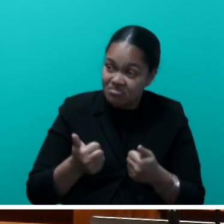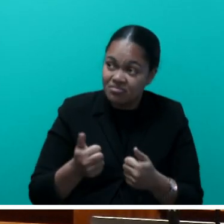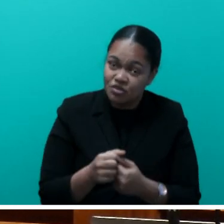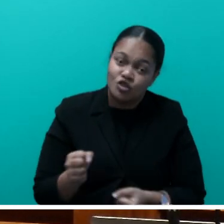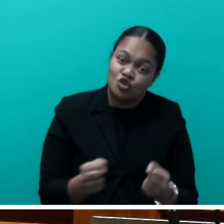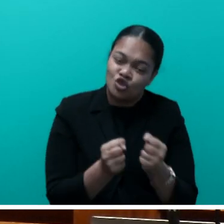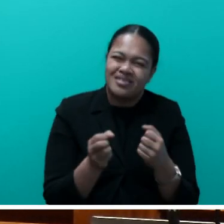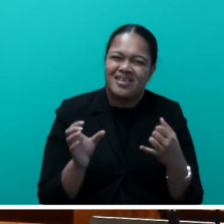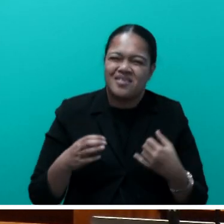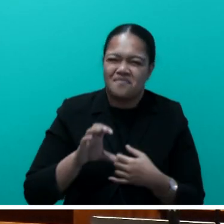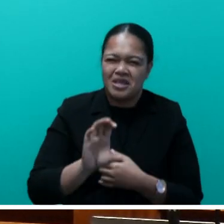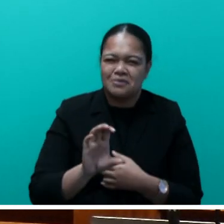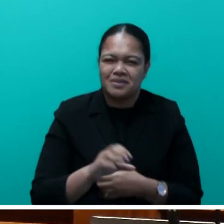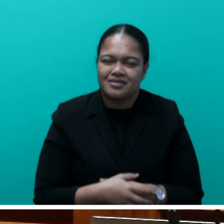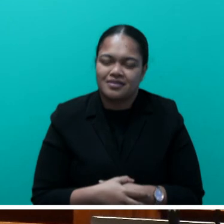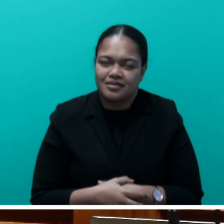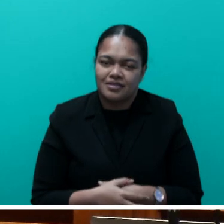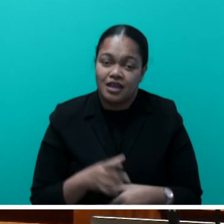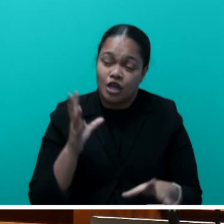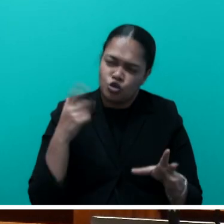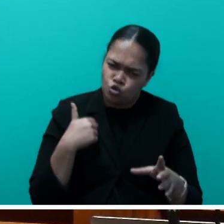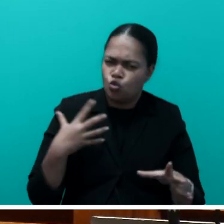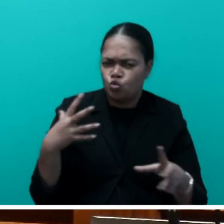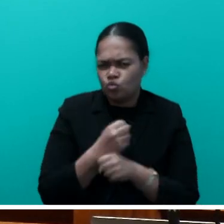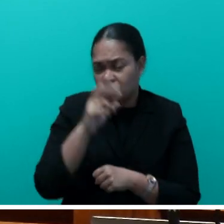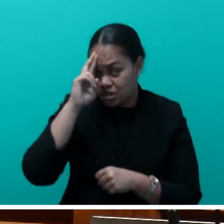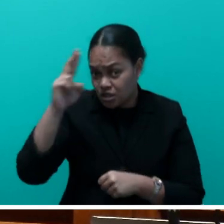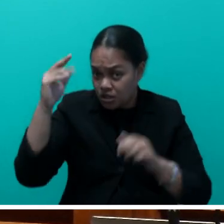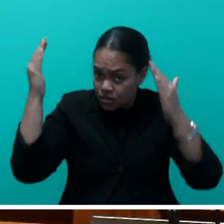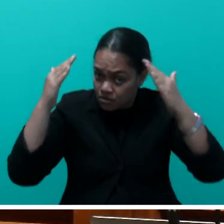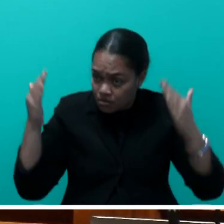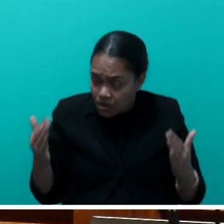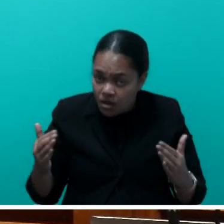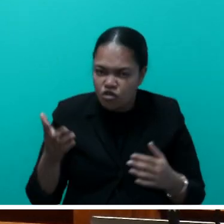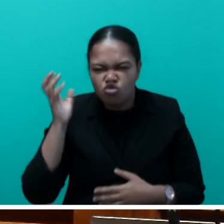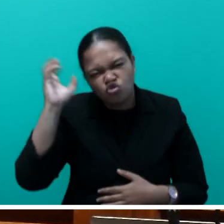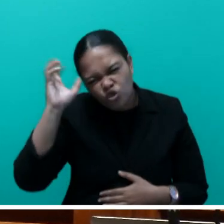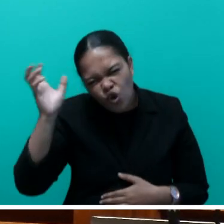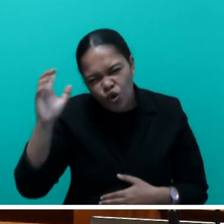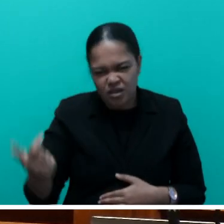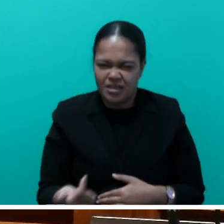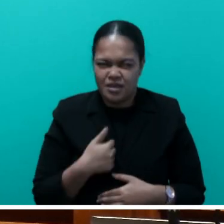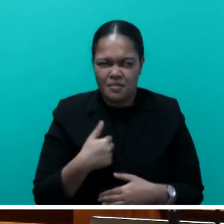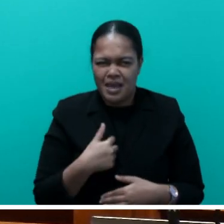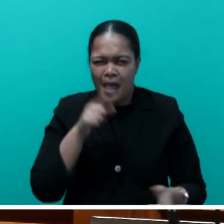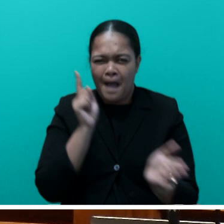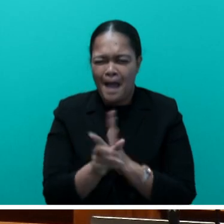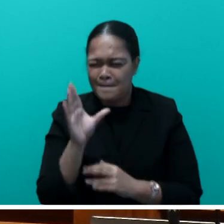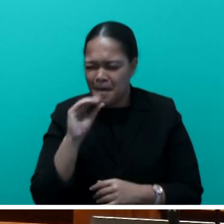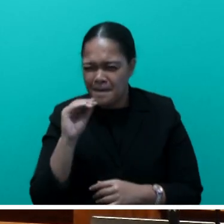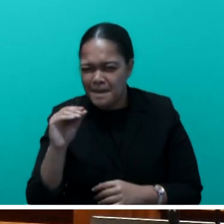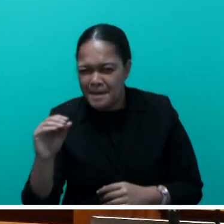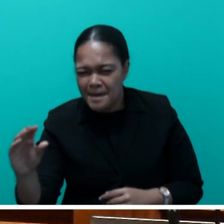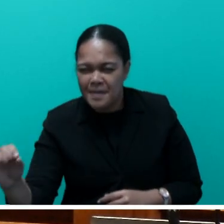investment. And in conclusion, Mr. Speaker, sir, sorry I had to sprint through the final of